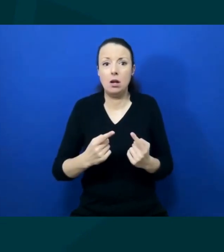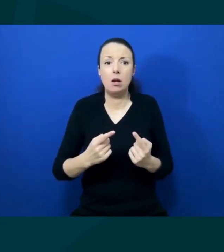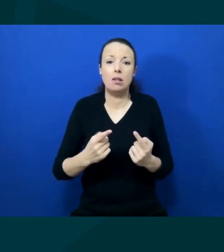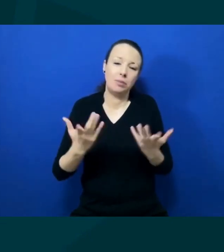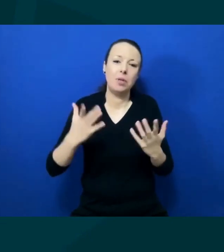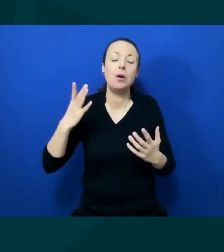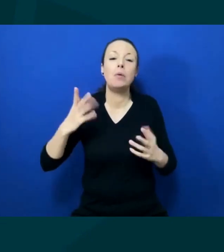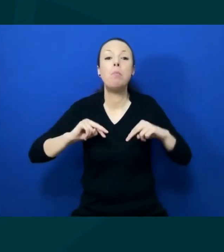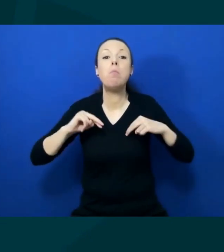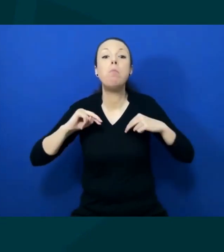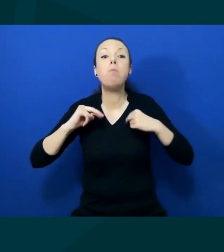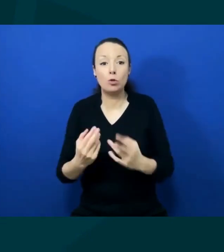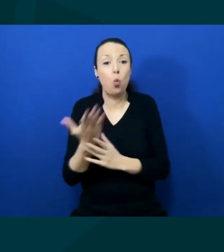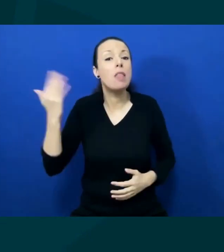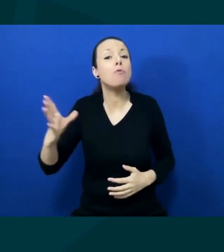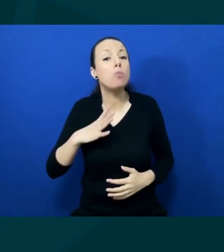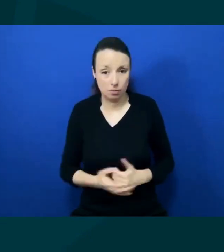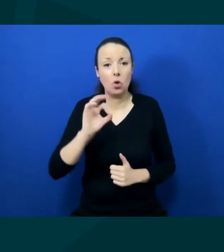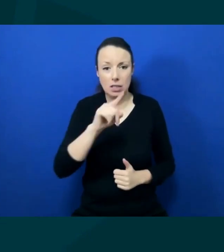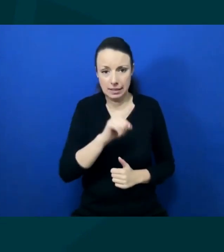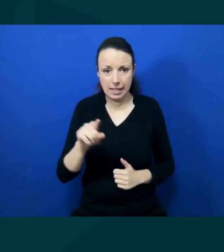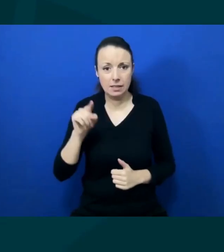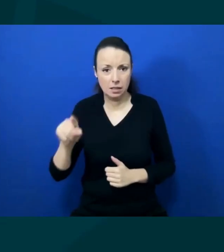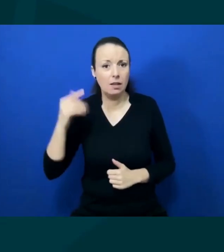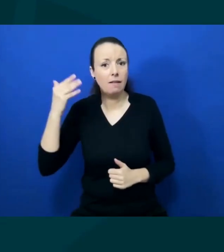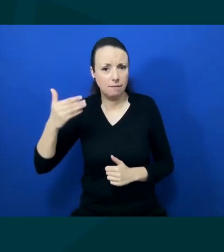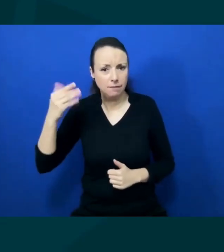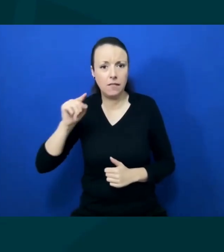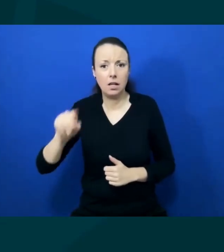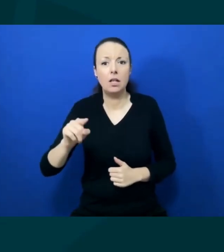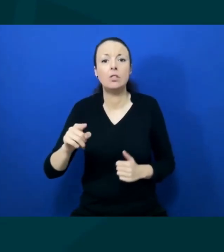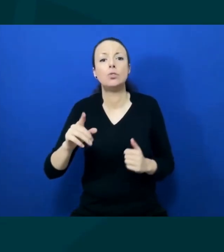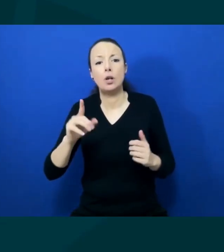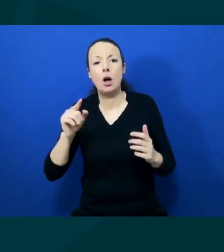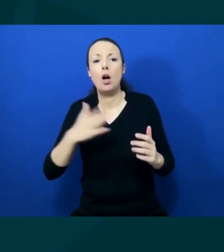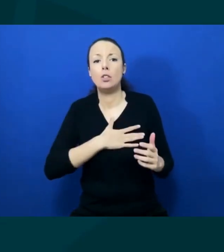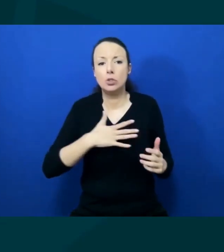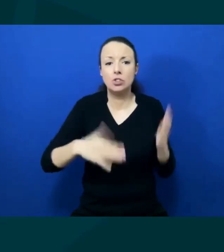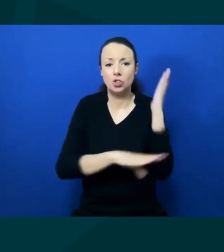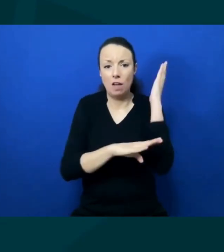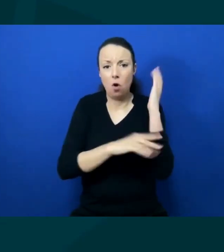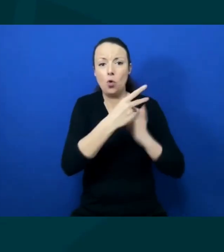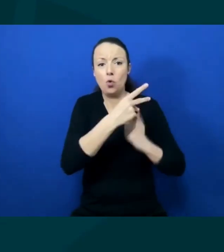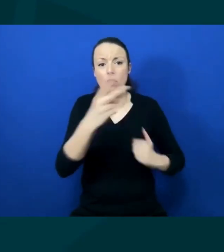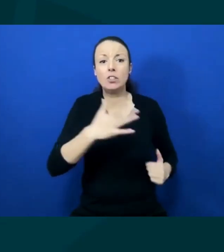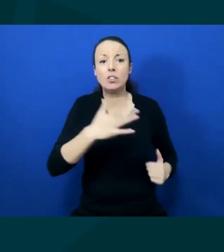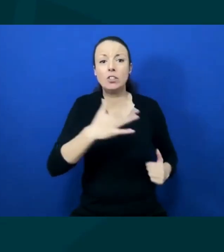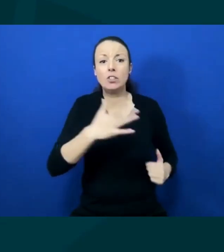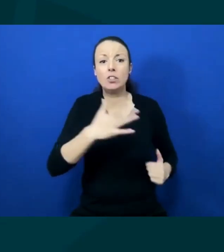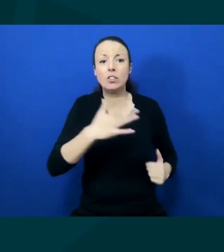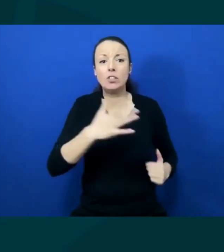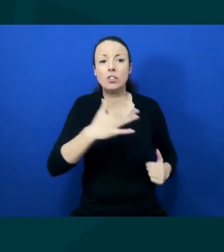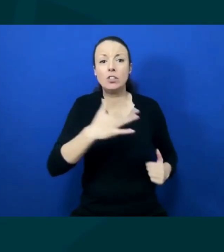to implement the rules, helping us to come back to the origins. The quote from